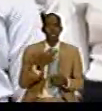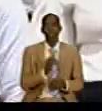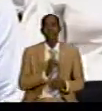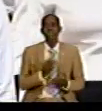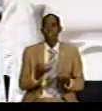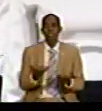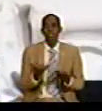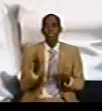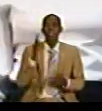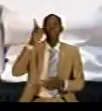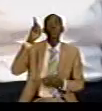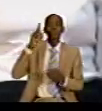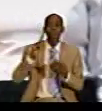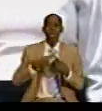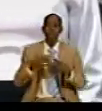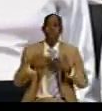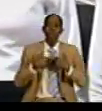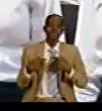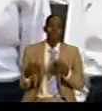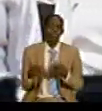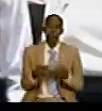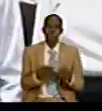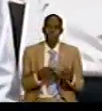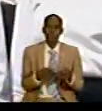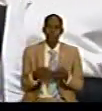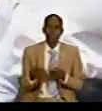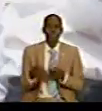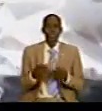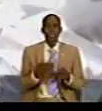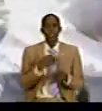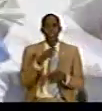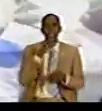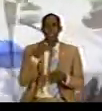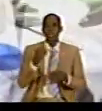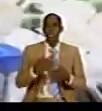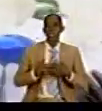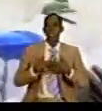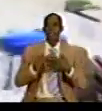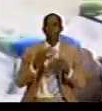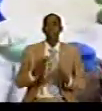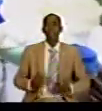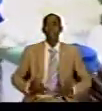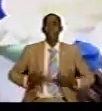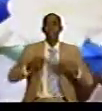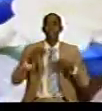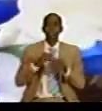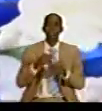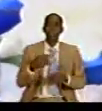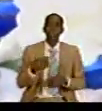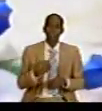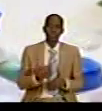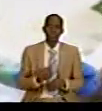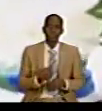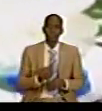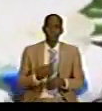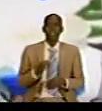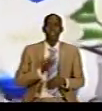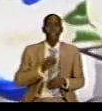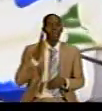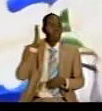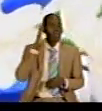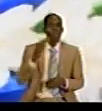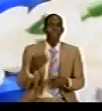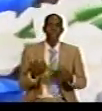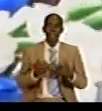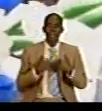I want him to have control and be the breath of life in me. I'd rather